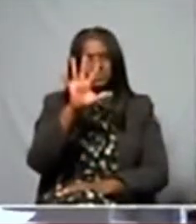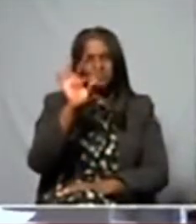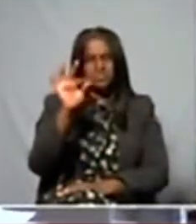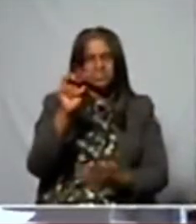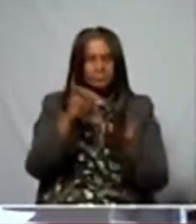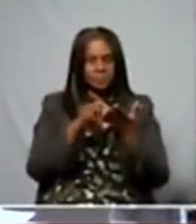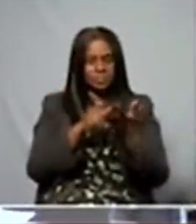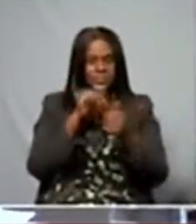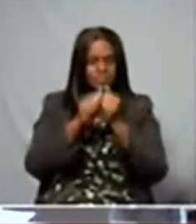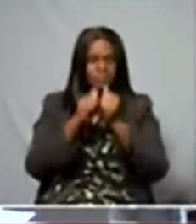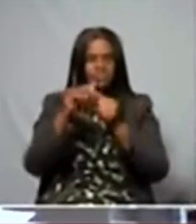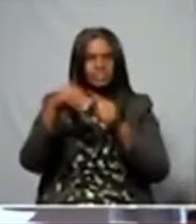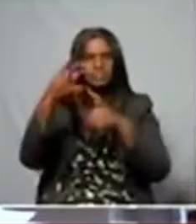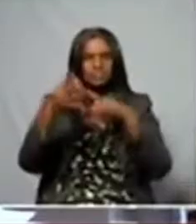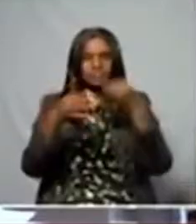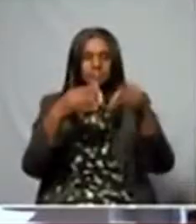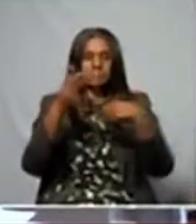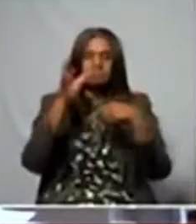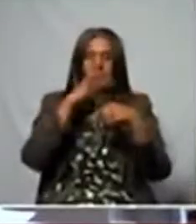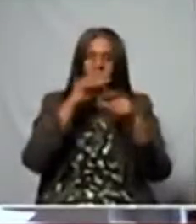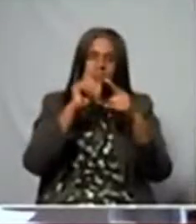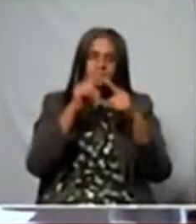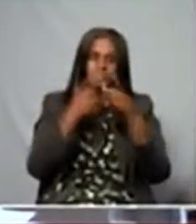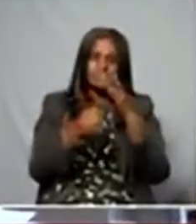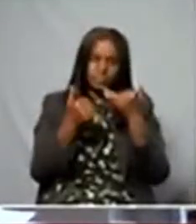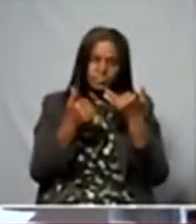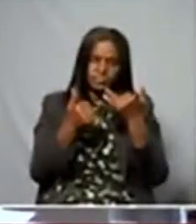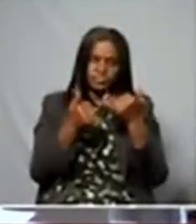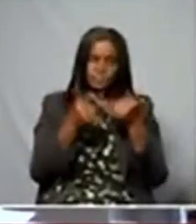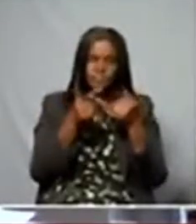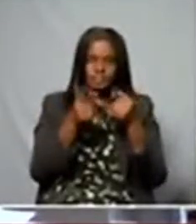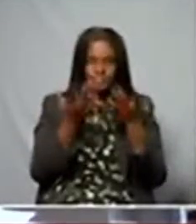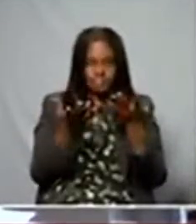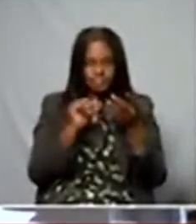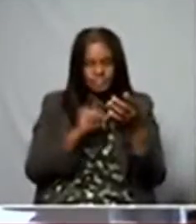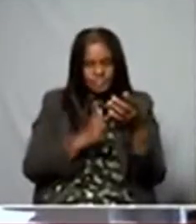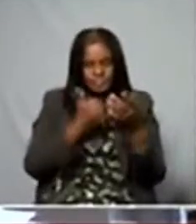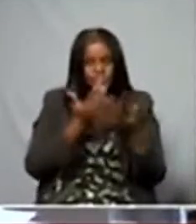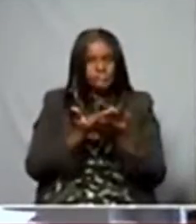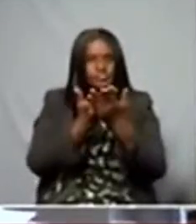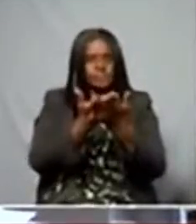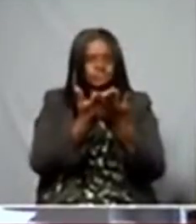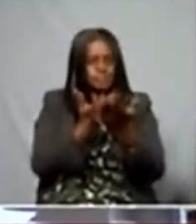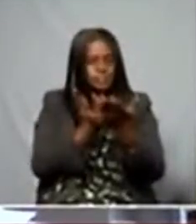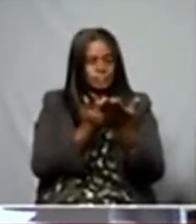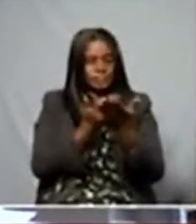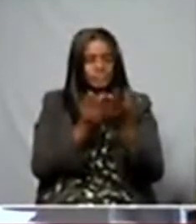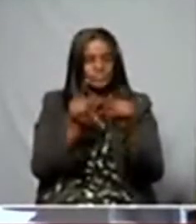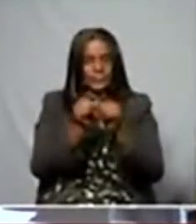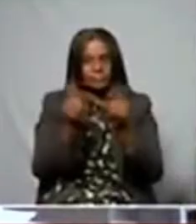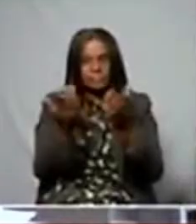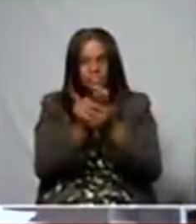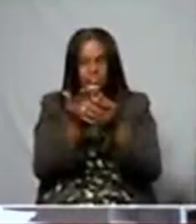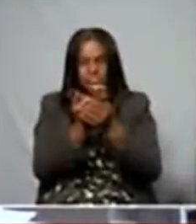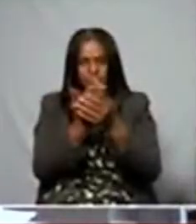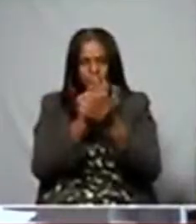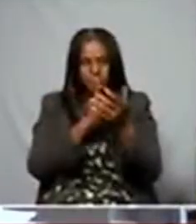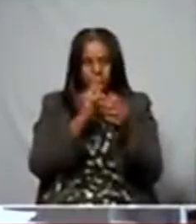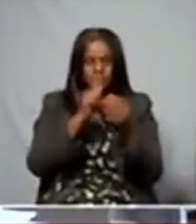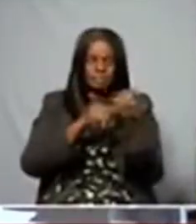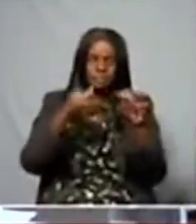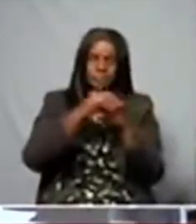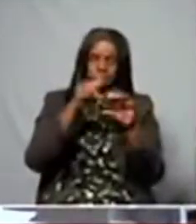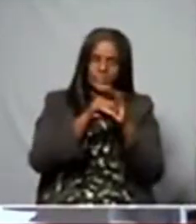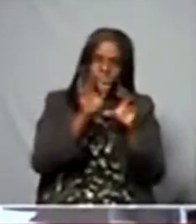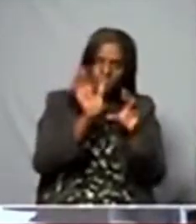million that was released. However, as we are submitting the addendum, we can include